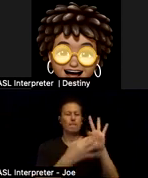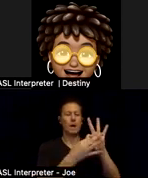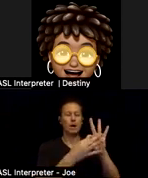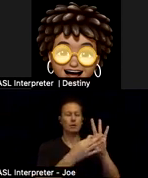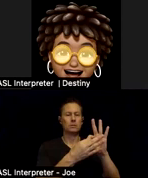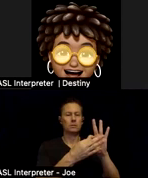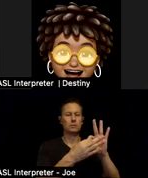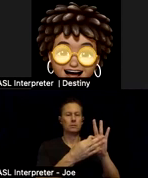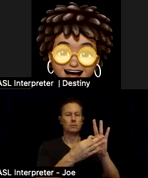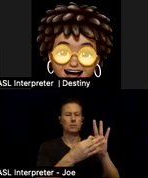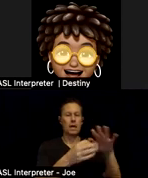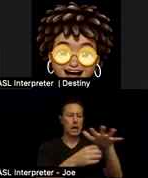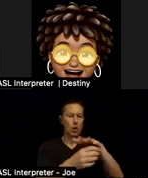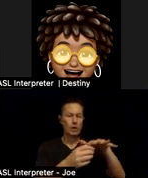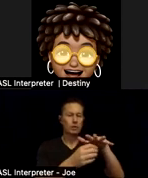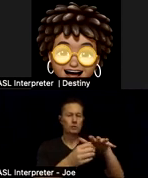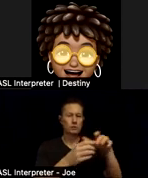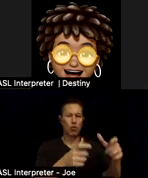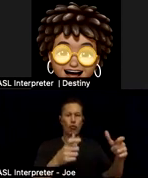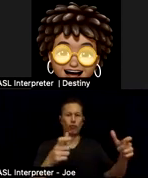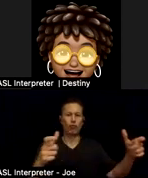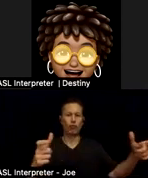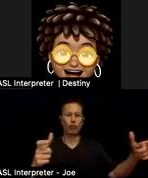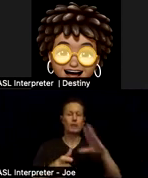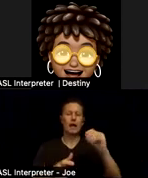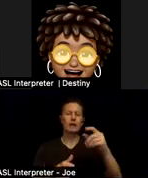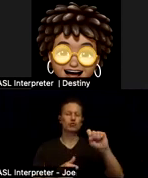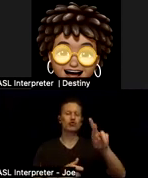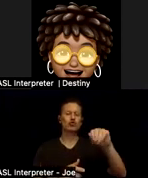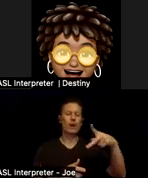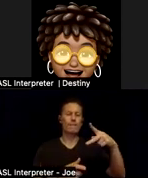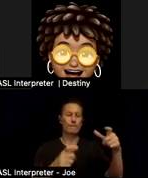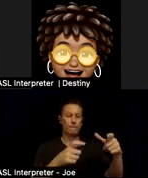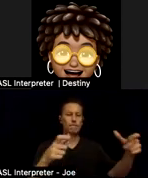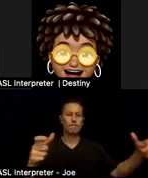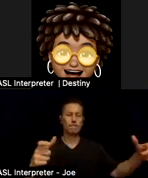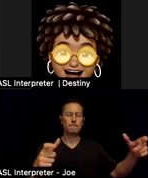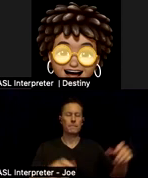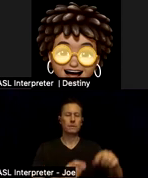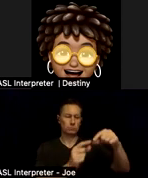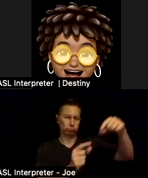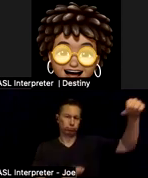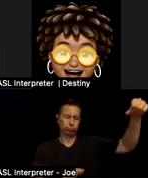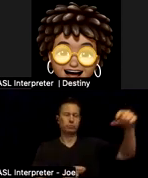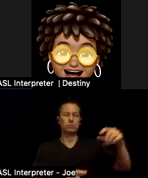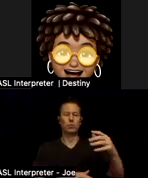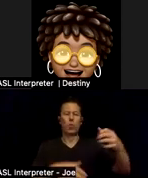gets larger, and it will, and the strap also gets larger that goes with it. So it can hold a higher